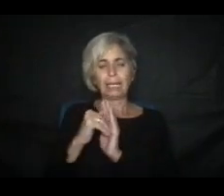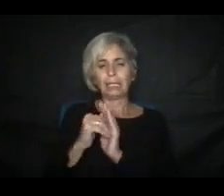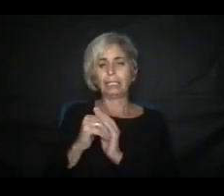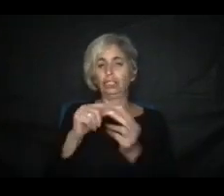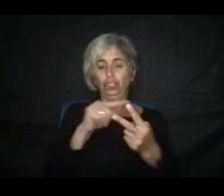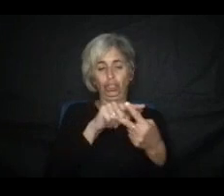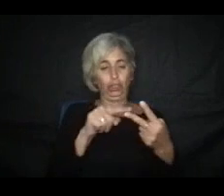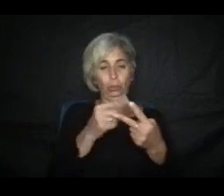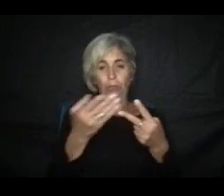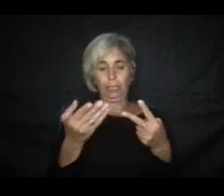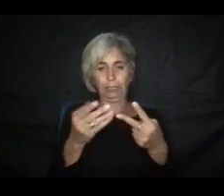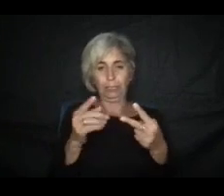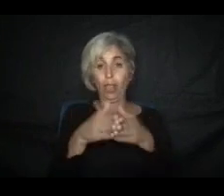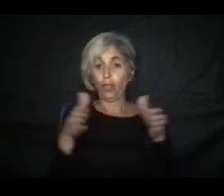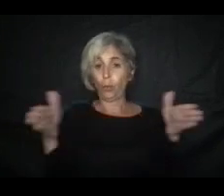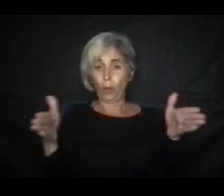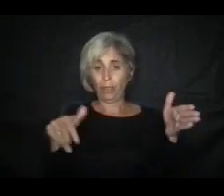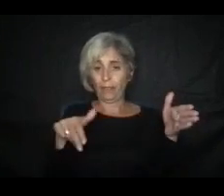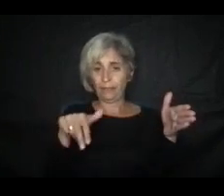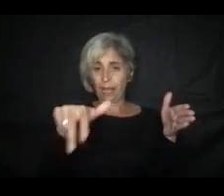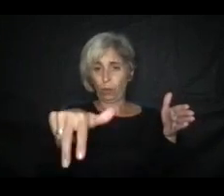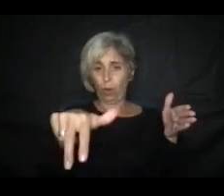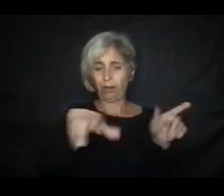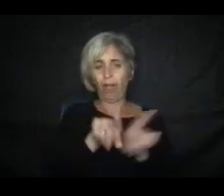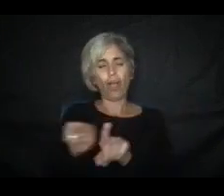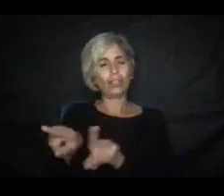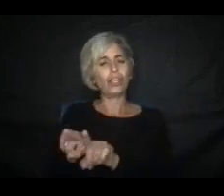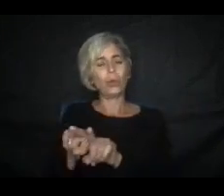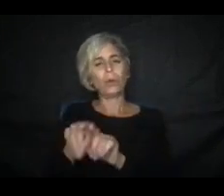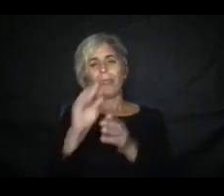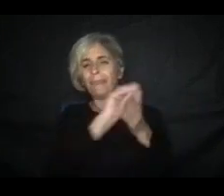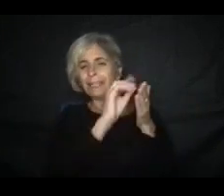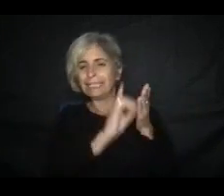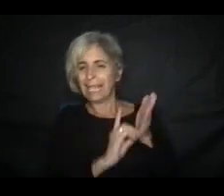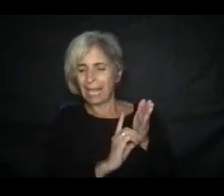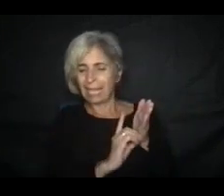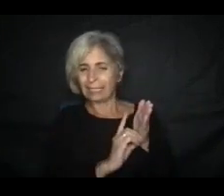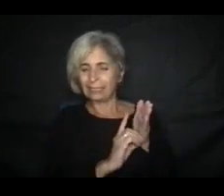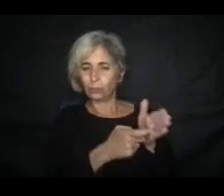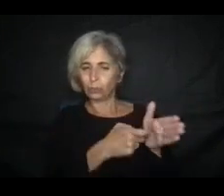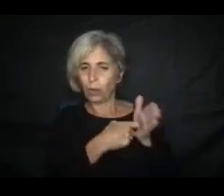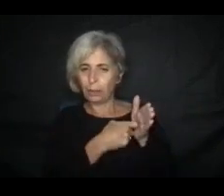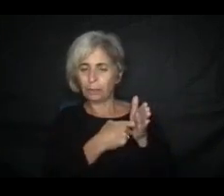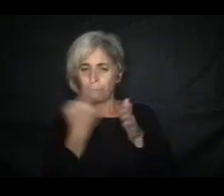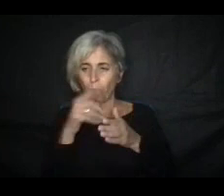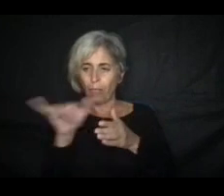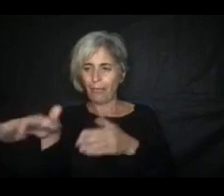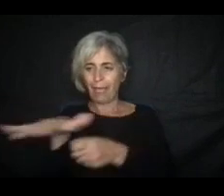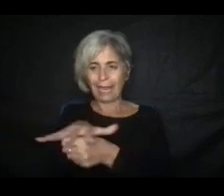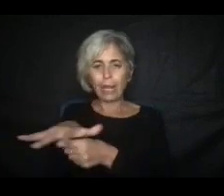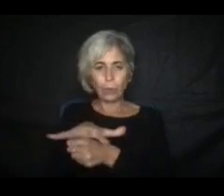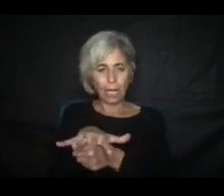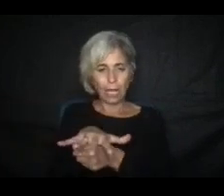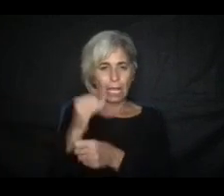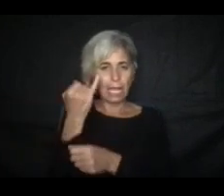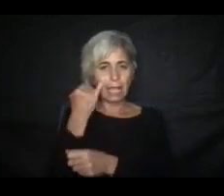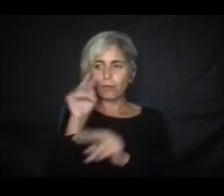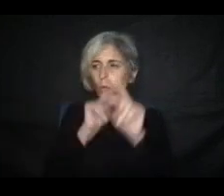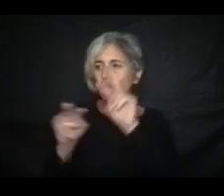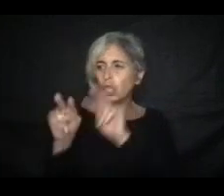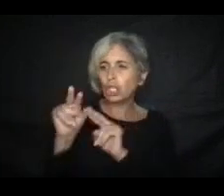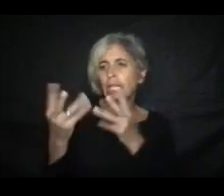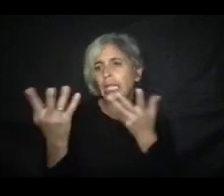things, the width of the facility and then the design criteria of the area. So if you are looking